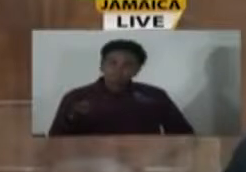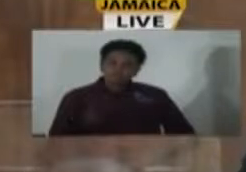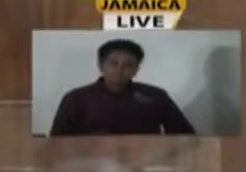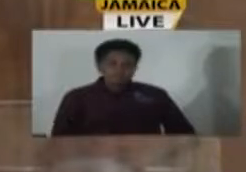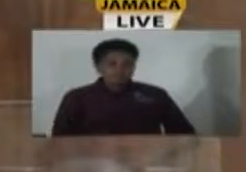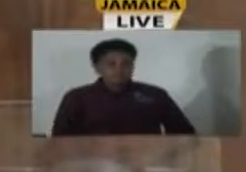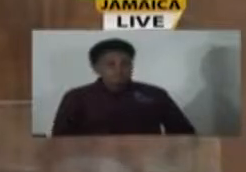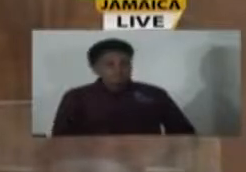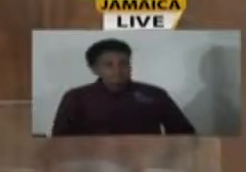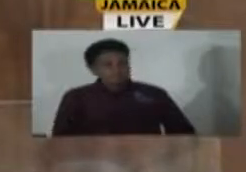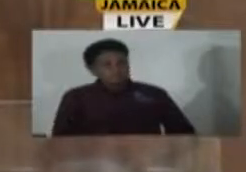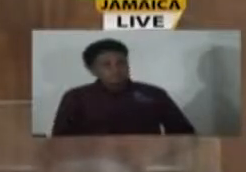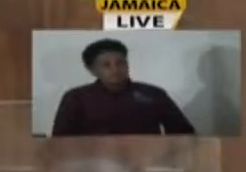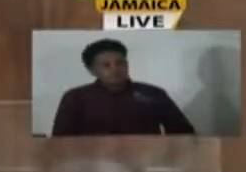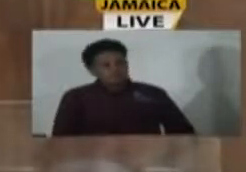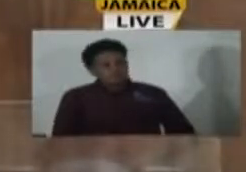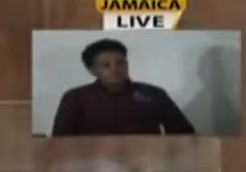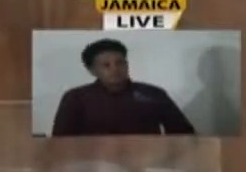normal